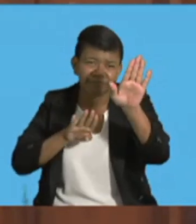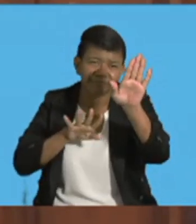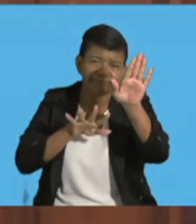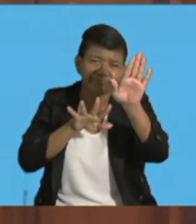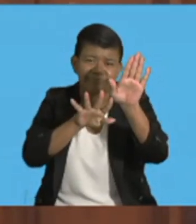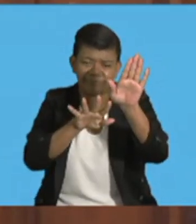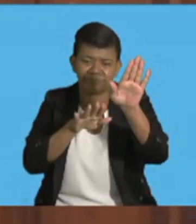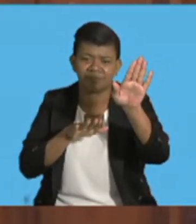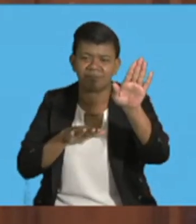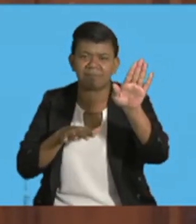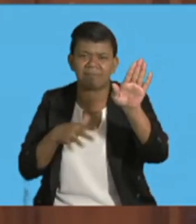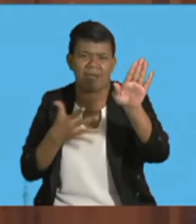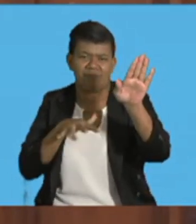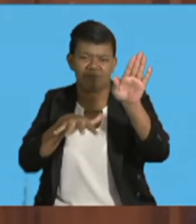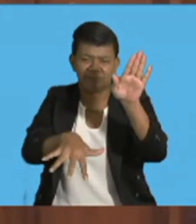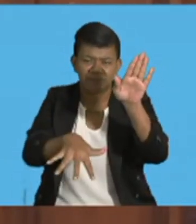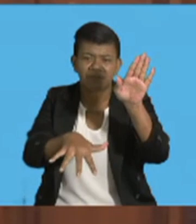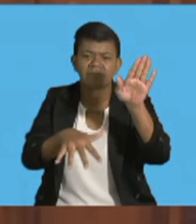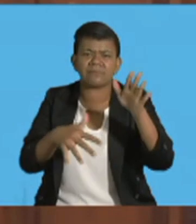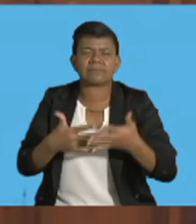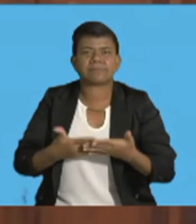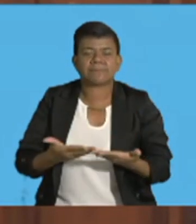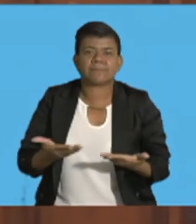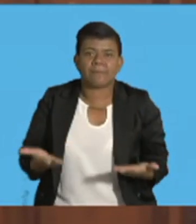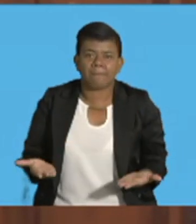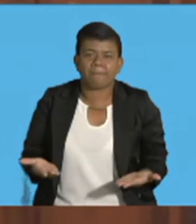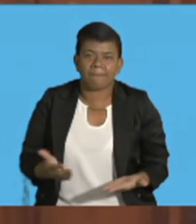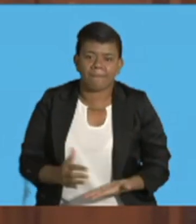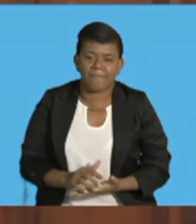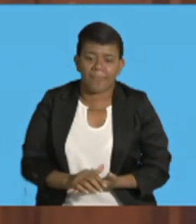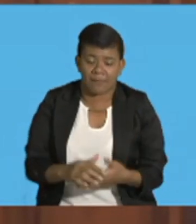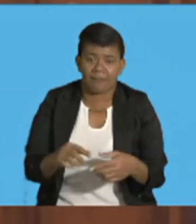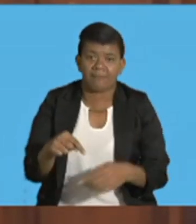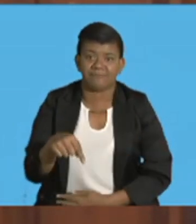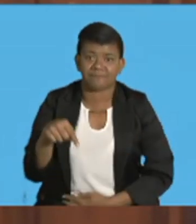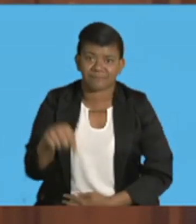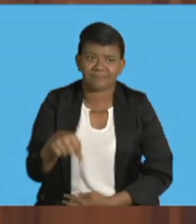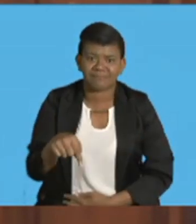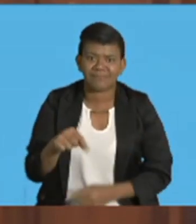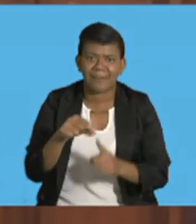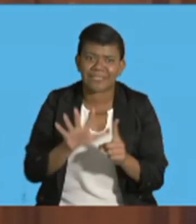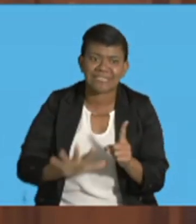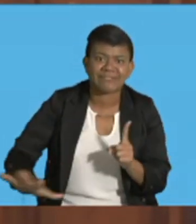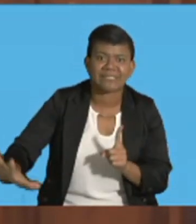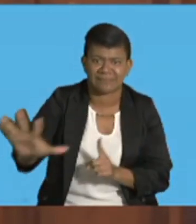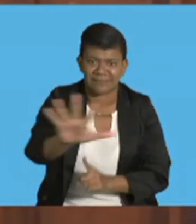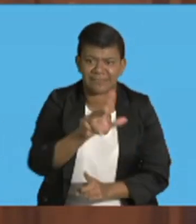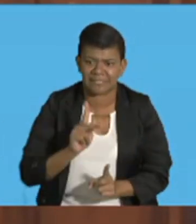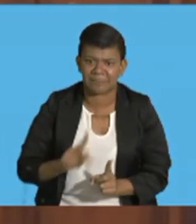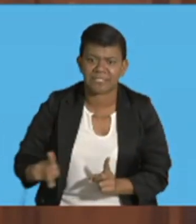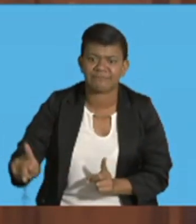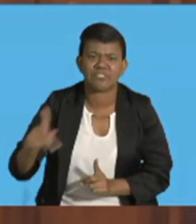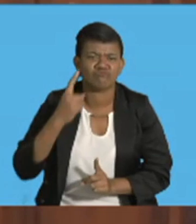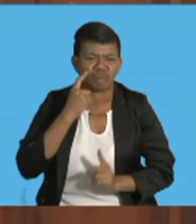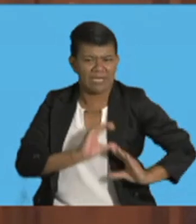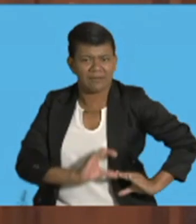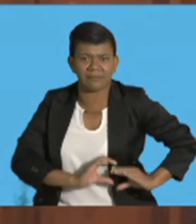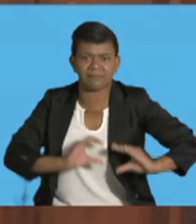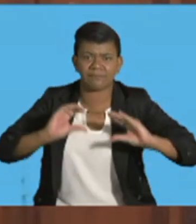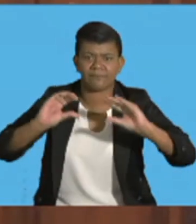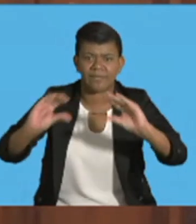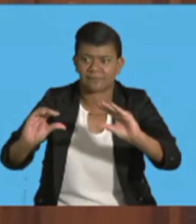United Nations stands with you, I stand with you, and with the other peoples of the Pacific.